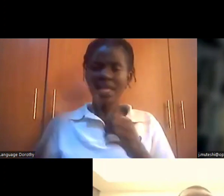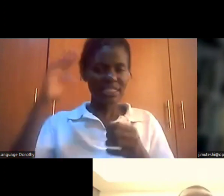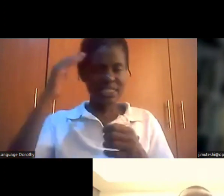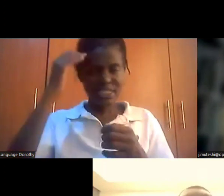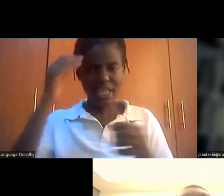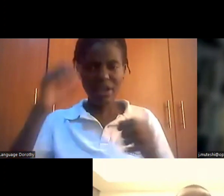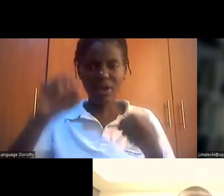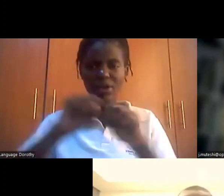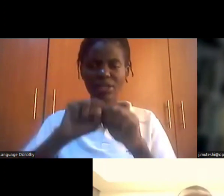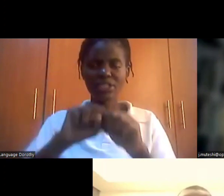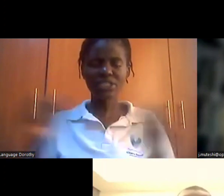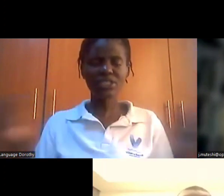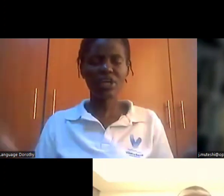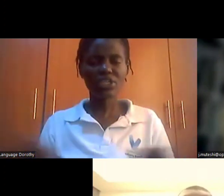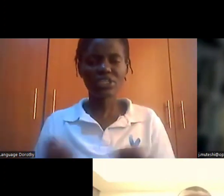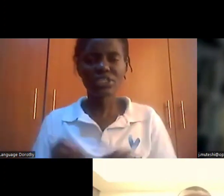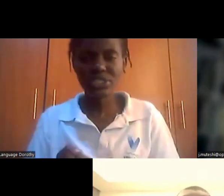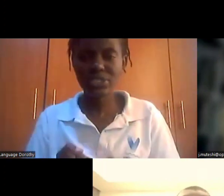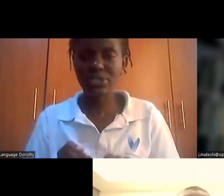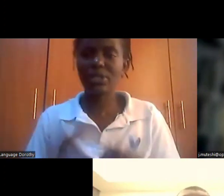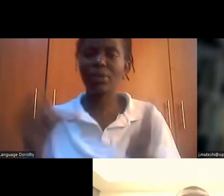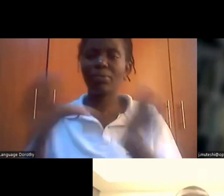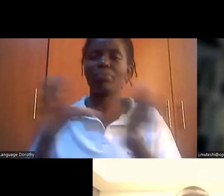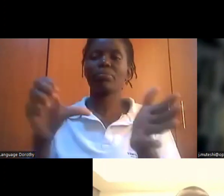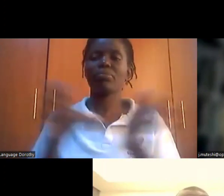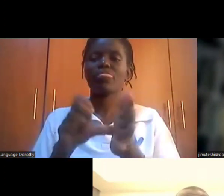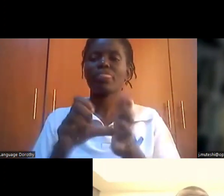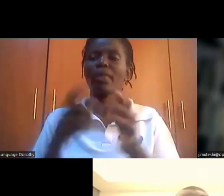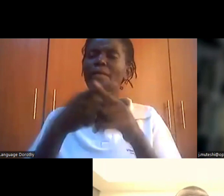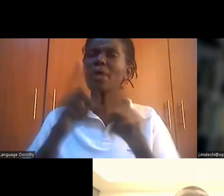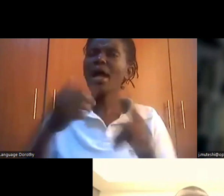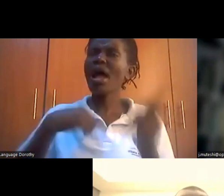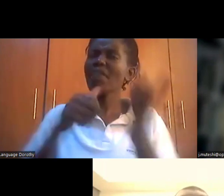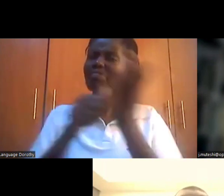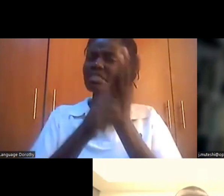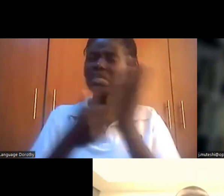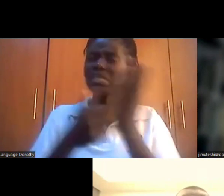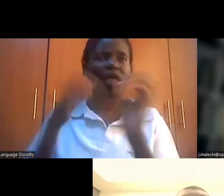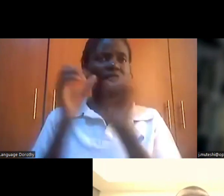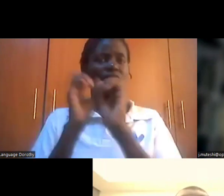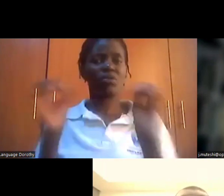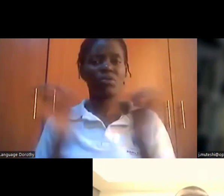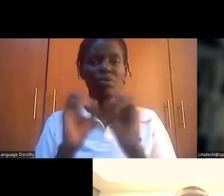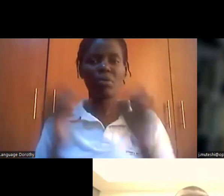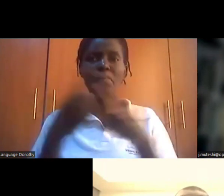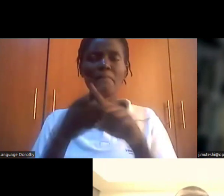have skills on what to do. And we thought this was a real gap that we needed to